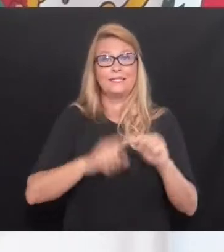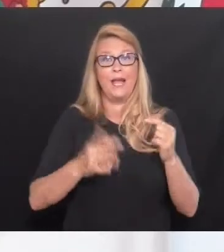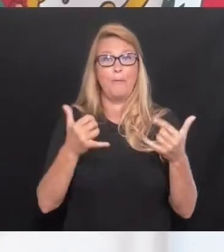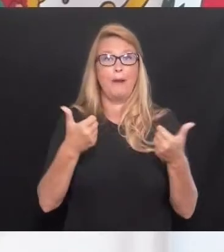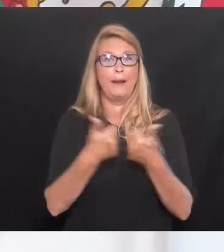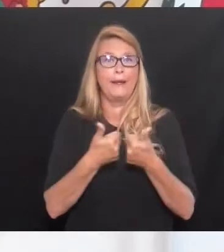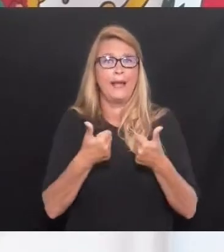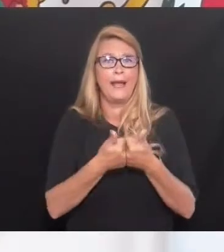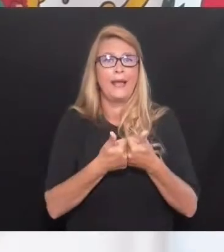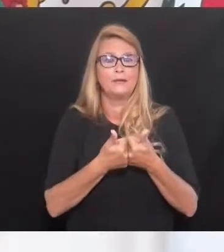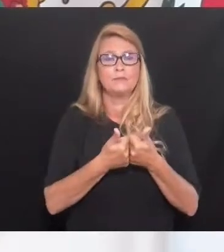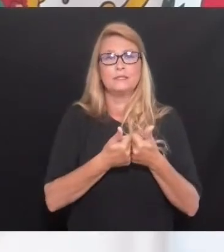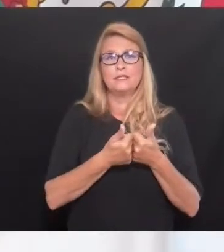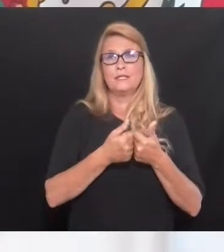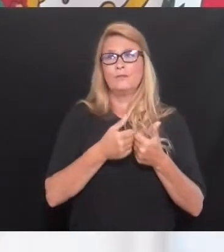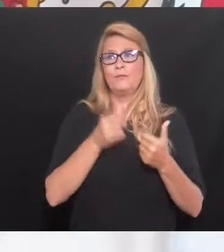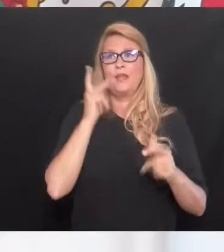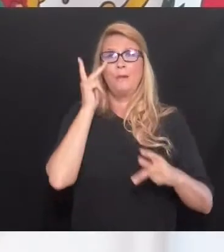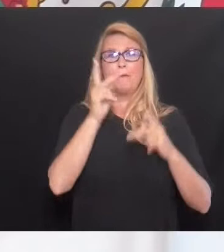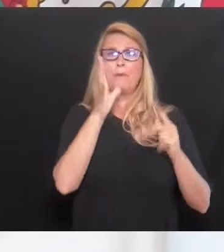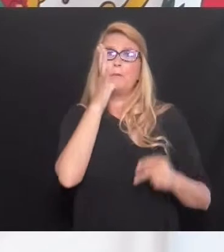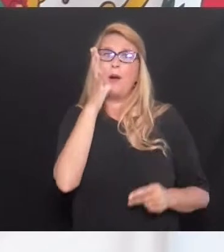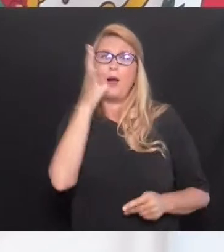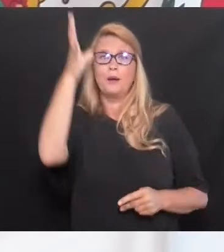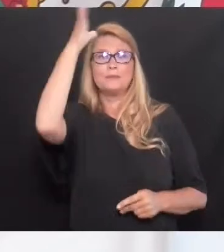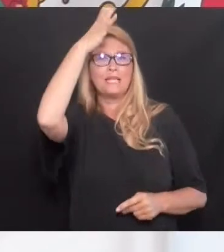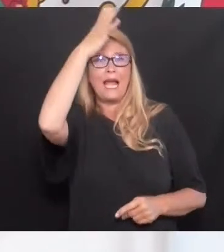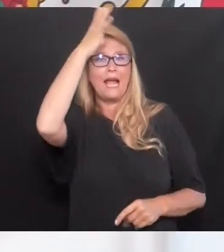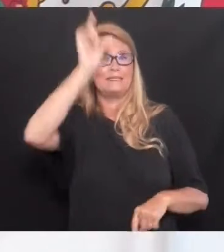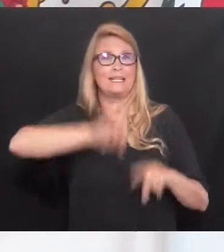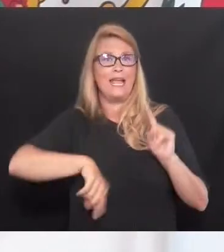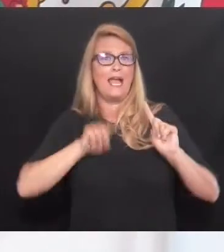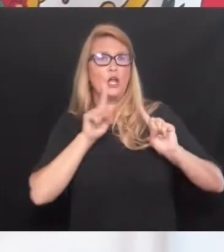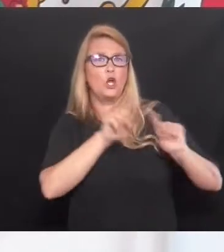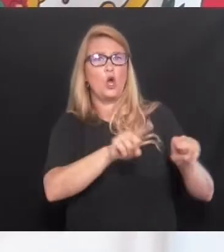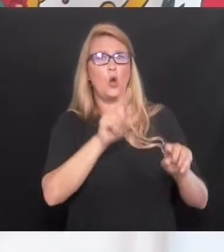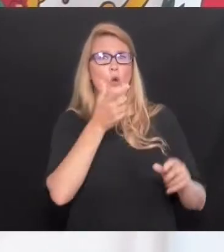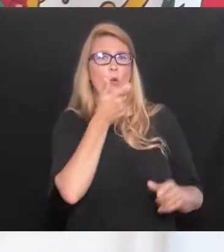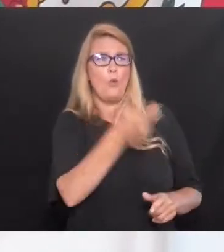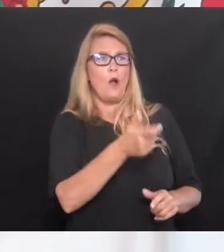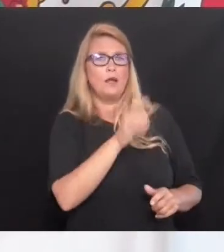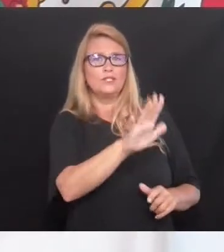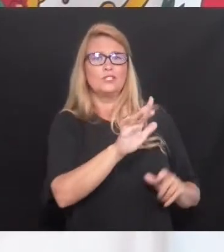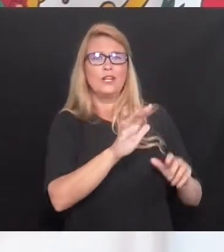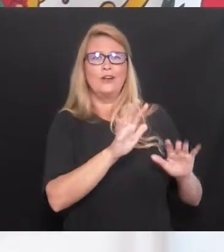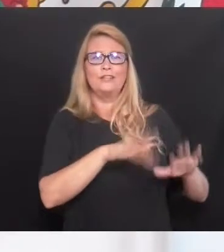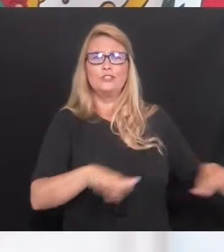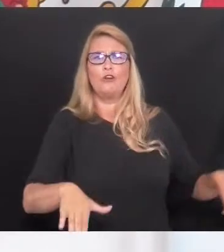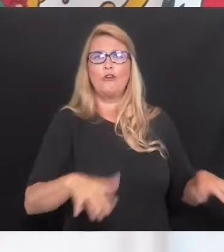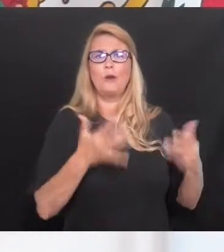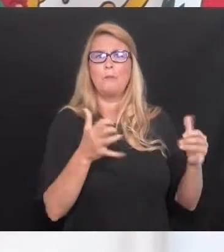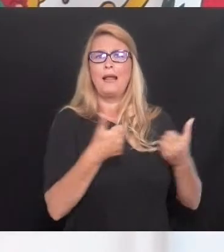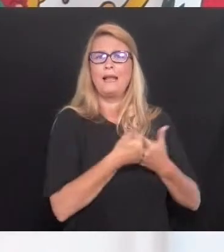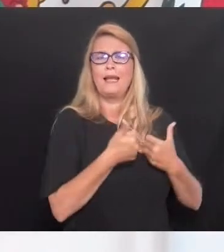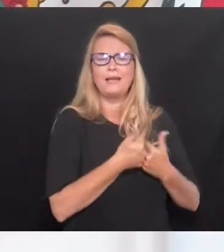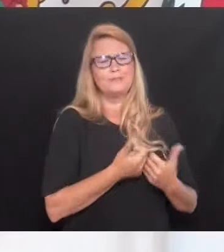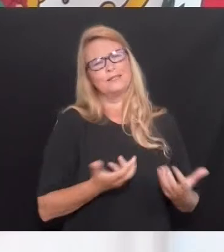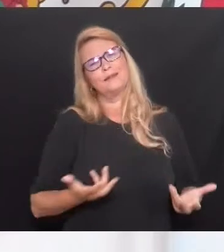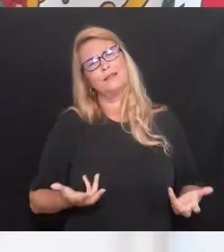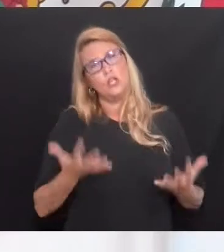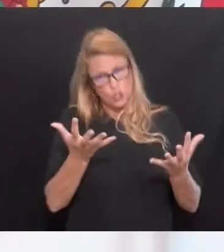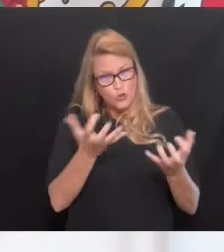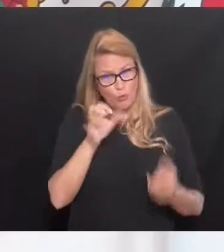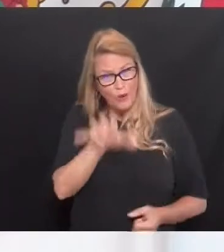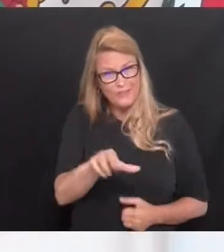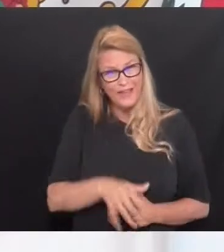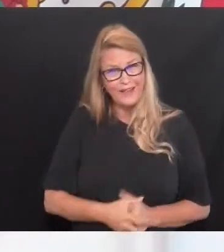and this and that, or fans, mom and dads or grandmas can't come and see their kids play? Do we really want